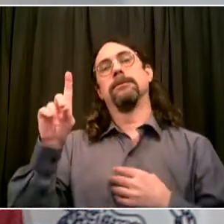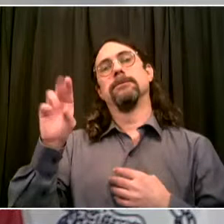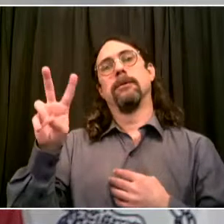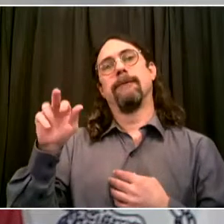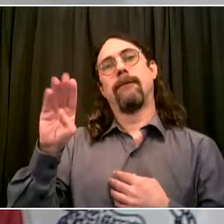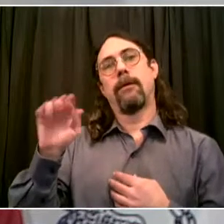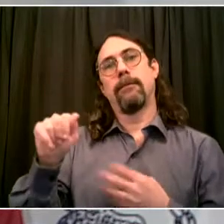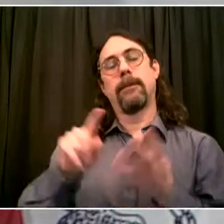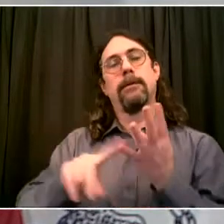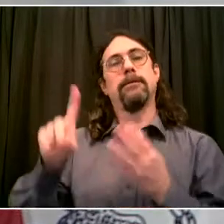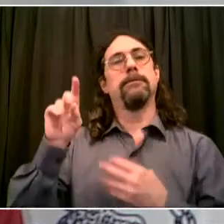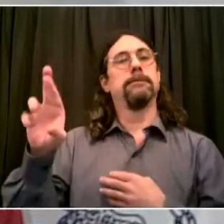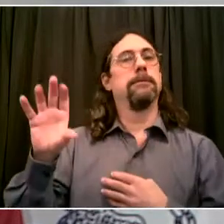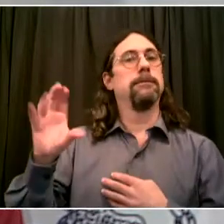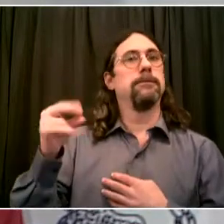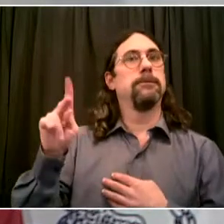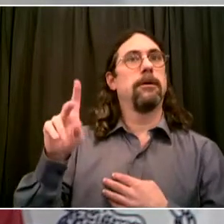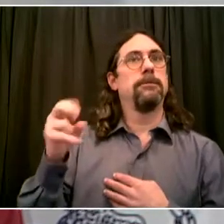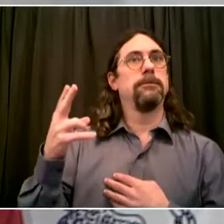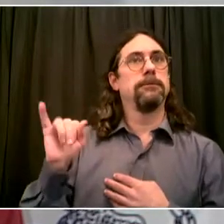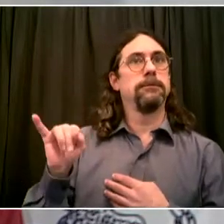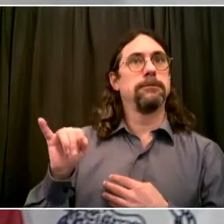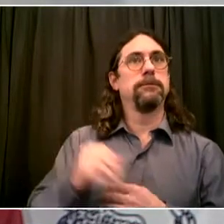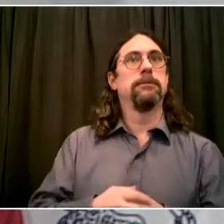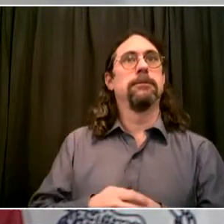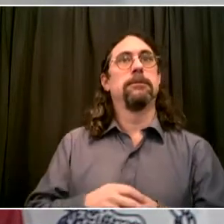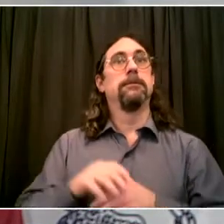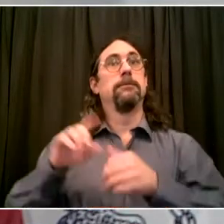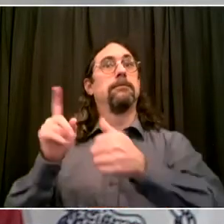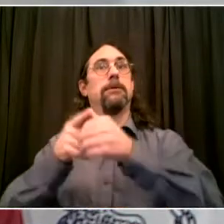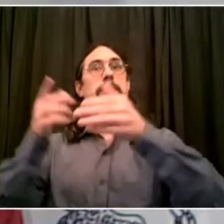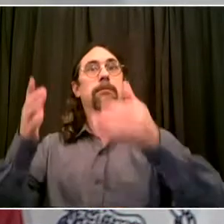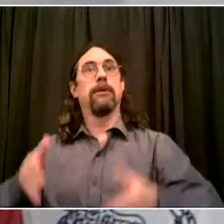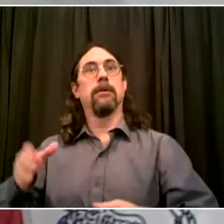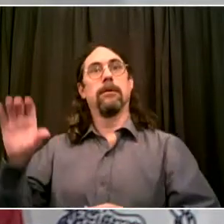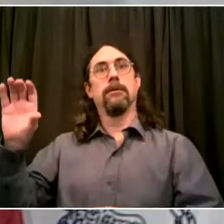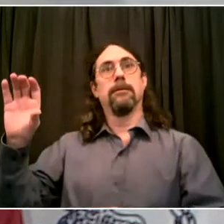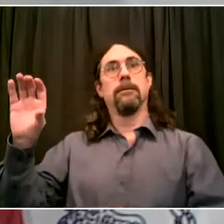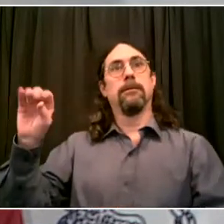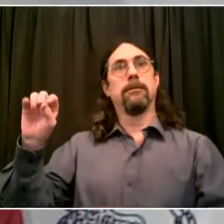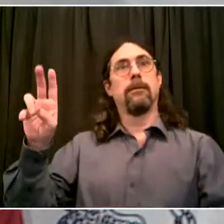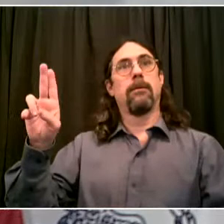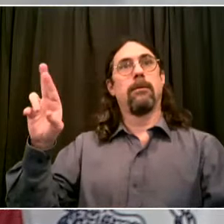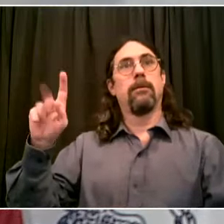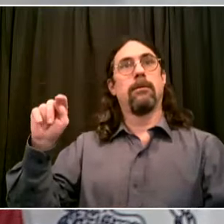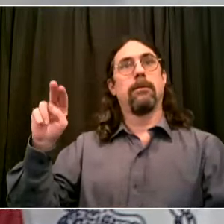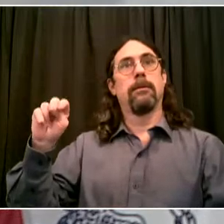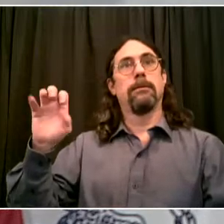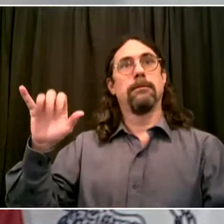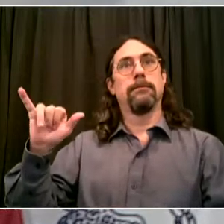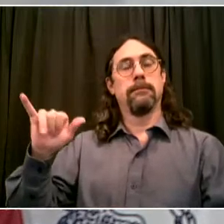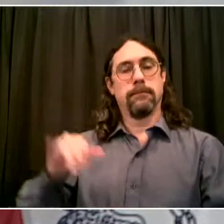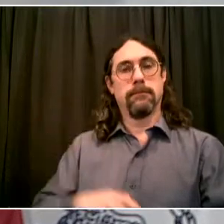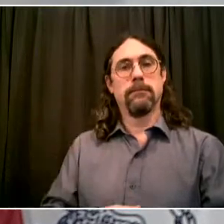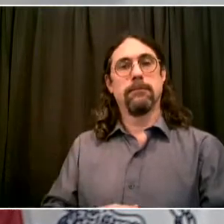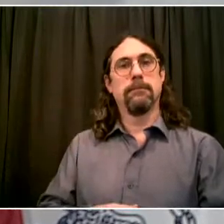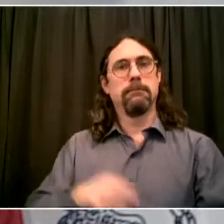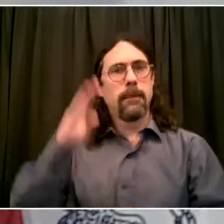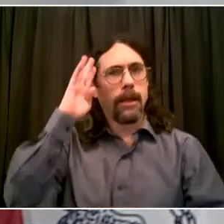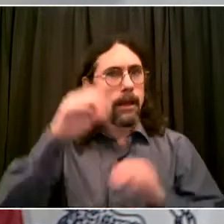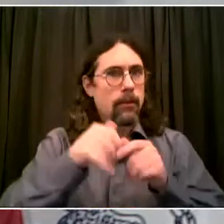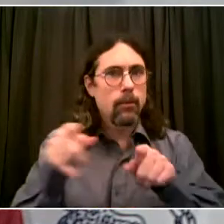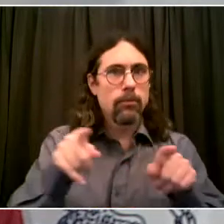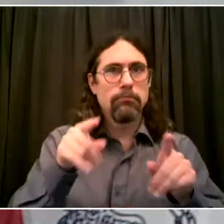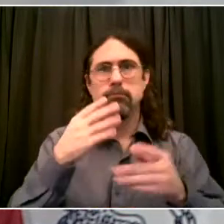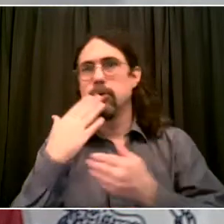Hi, Mr. Mayor. How are you? Hey, Courtney, how you doing today? I'm well, thank you. Forgive me if I missed it, but I